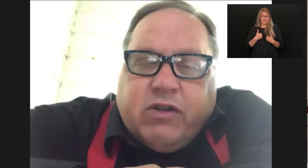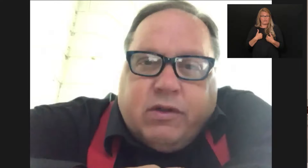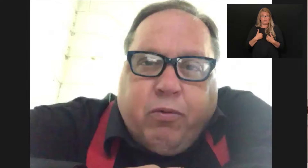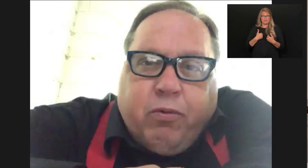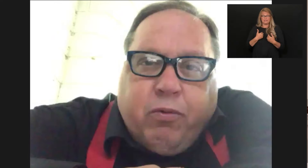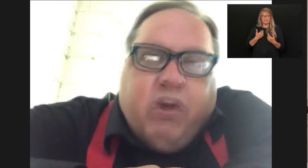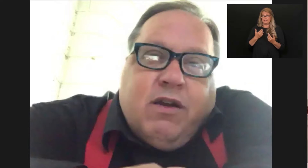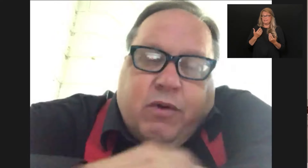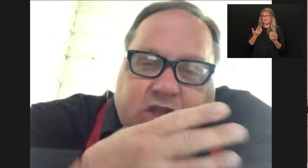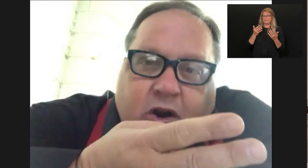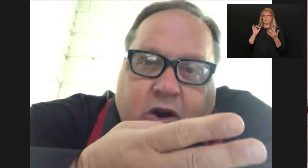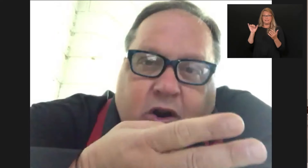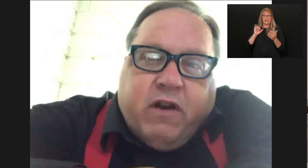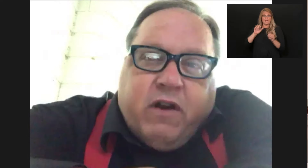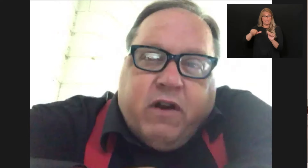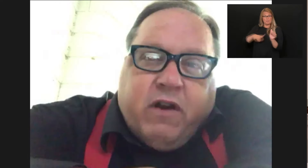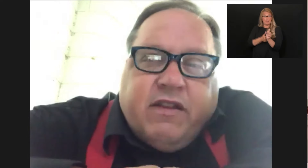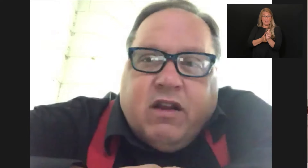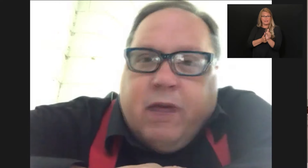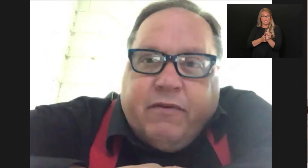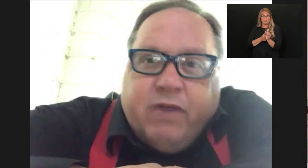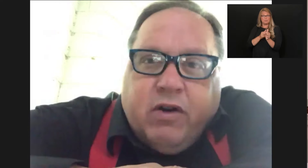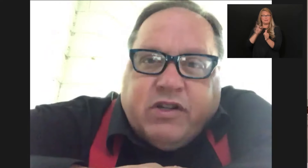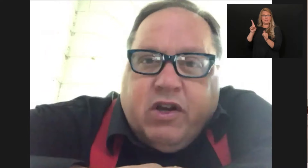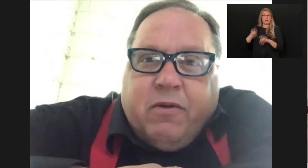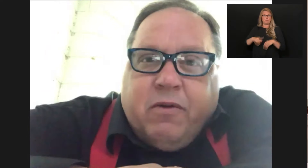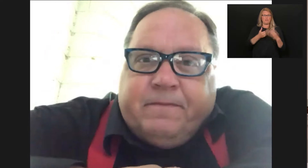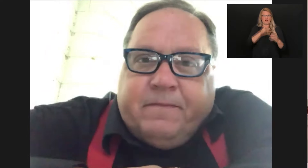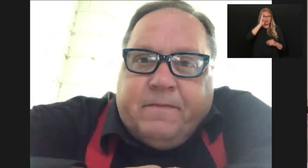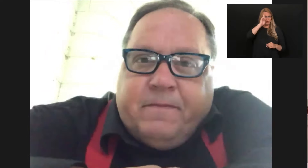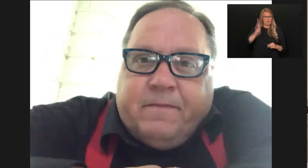support which the Guard offered in Huntington a couple of years ago?